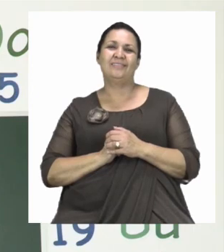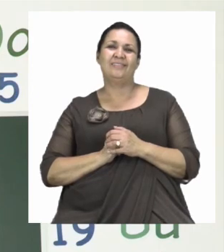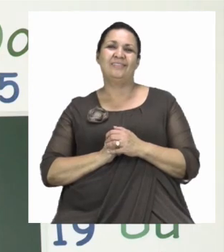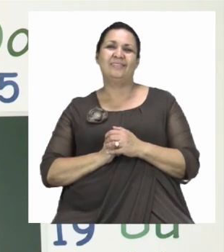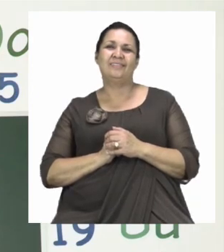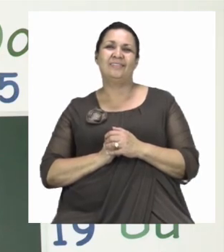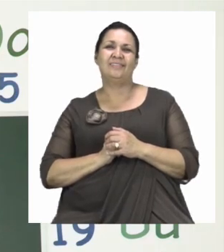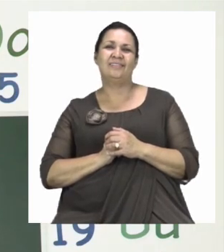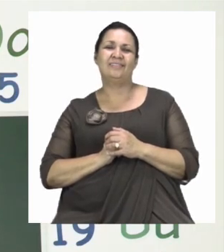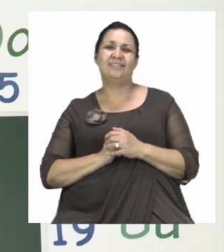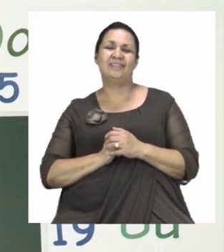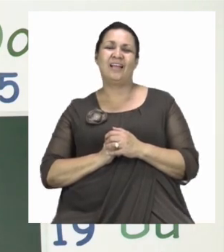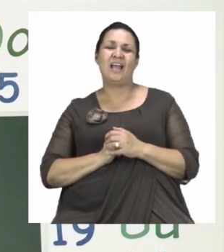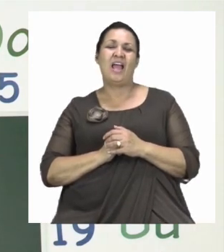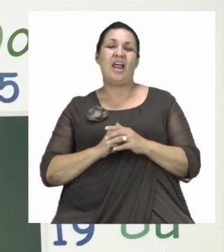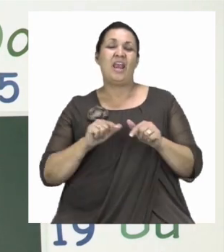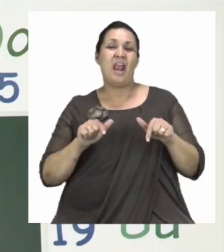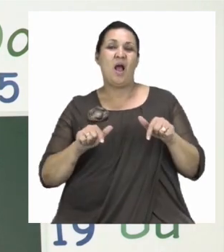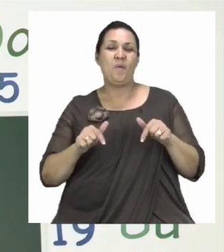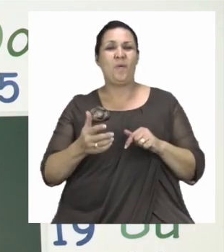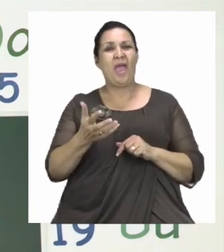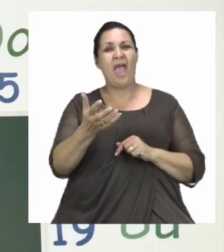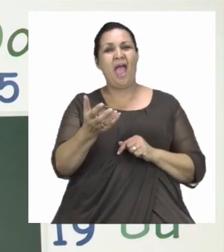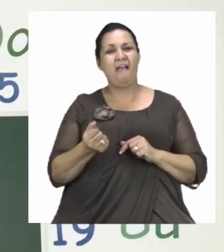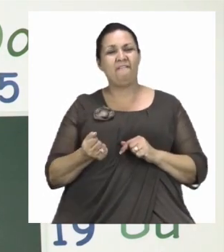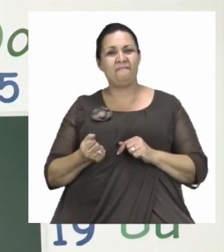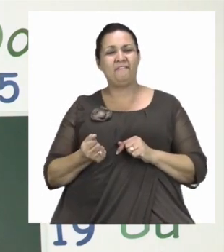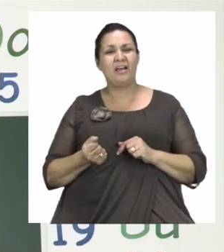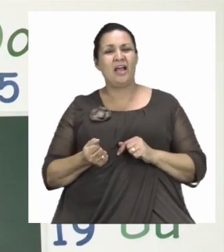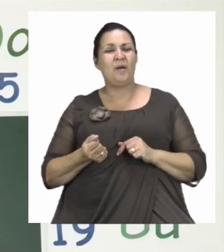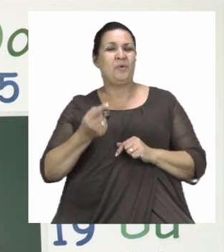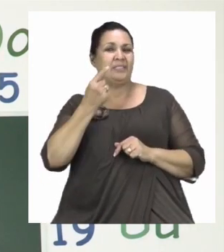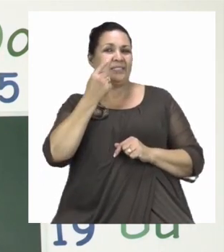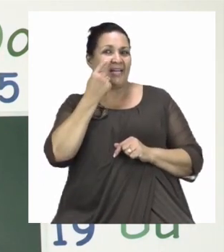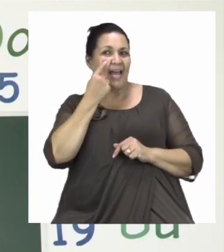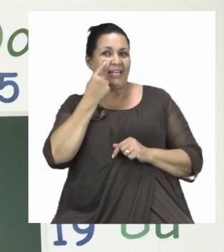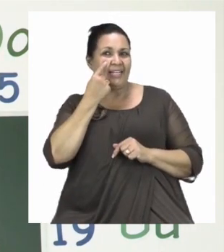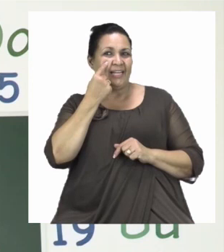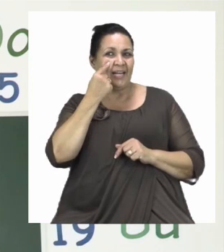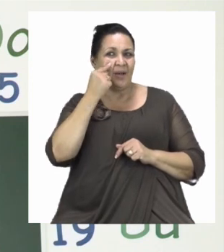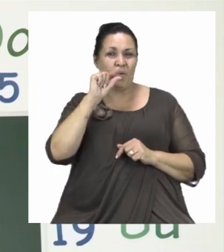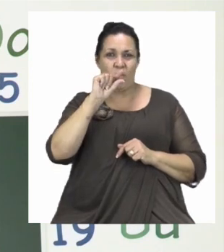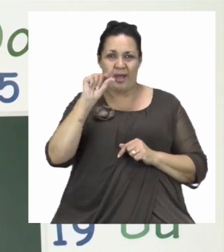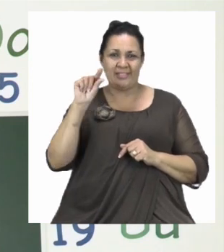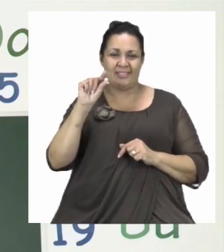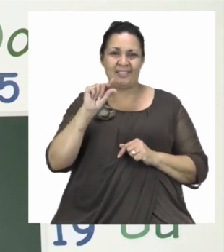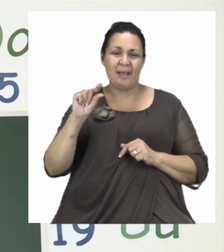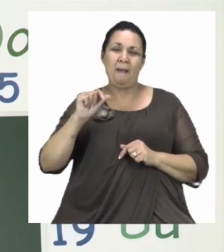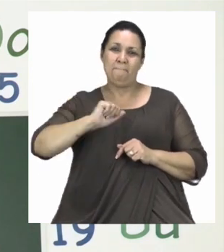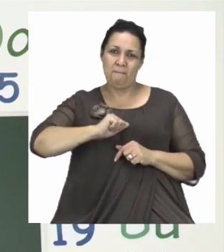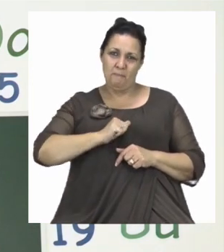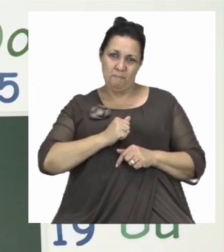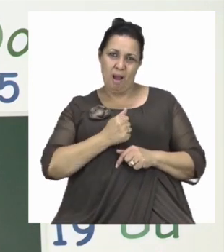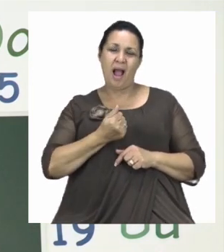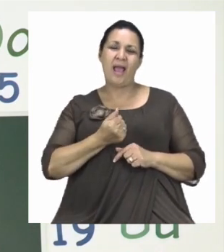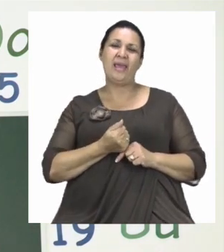Yes. So we now have our sight words. My.